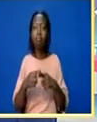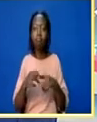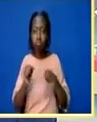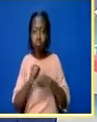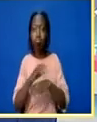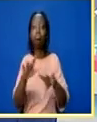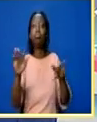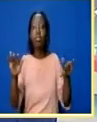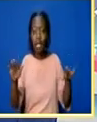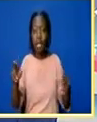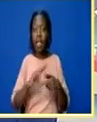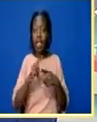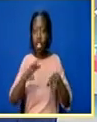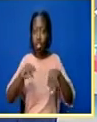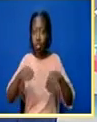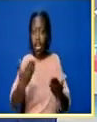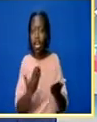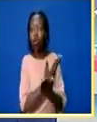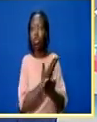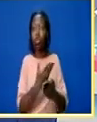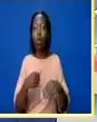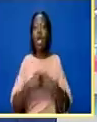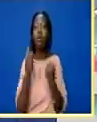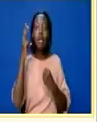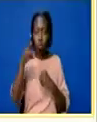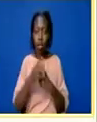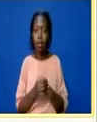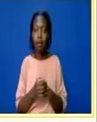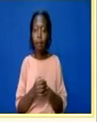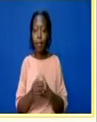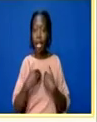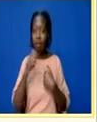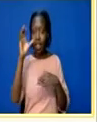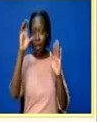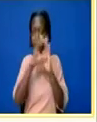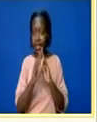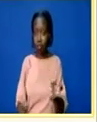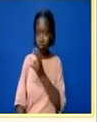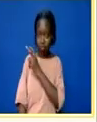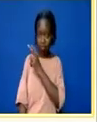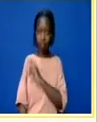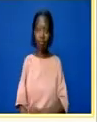is definitely going to happen. Okay, from there is a diagram I want us to observe again.